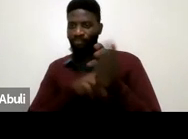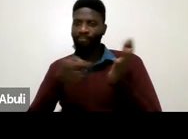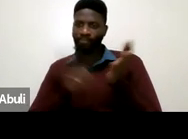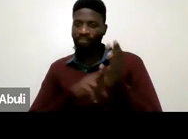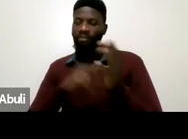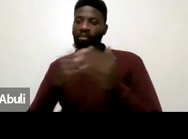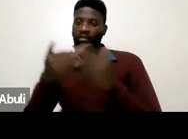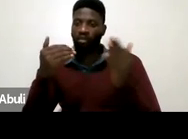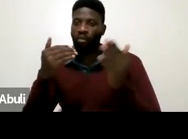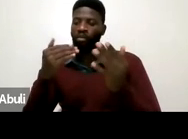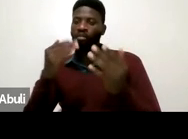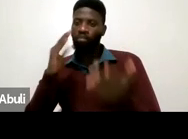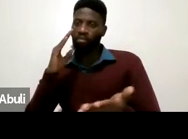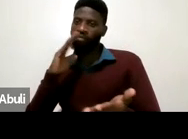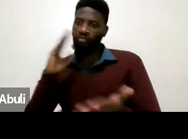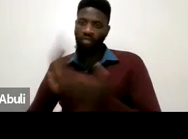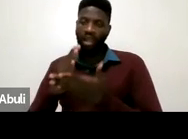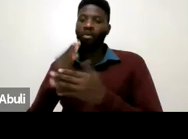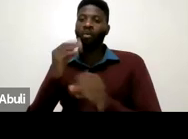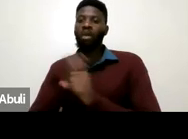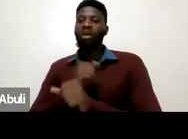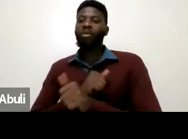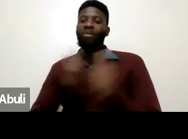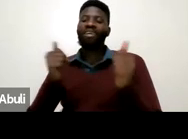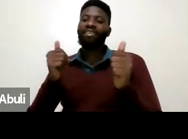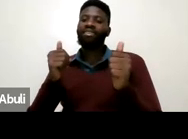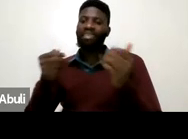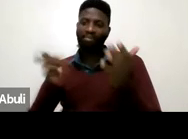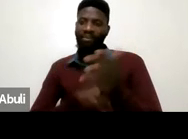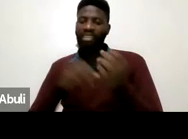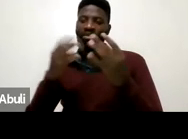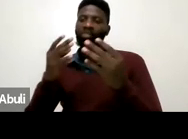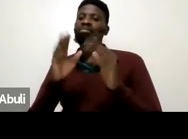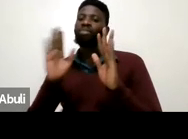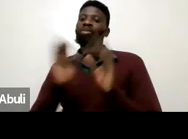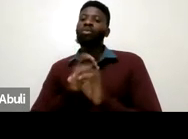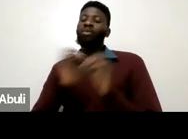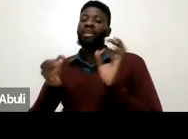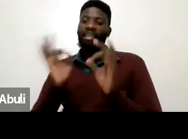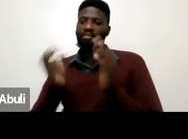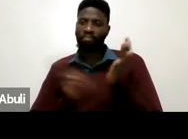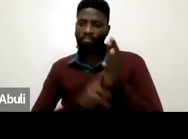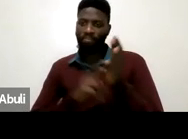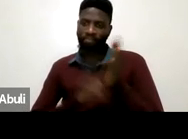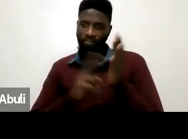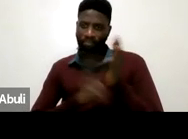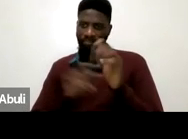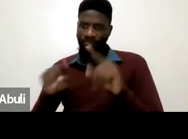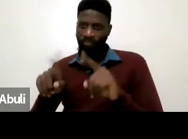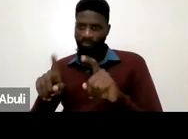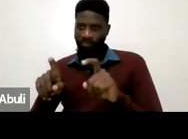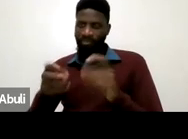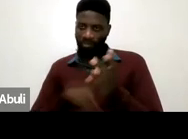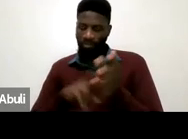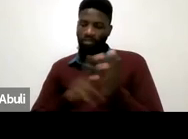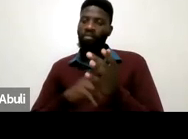that something is working does not matter. But if you can be able to go through those number of tests until you can